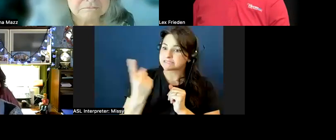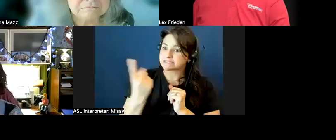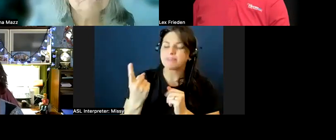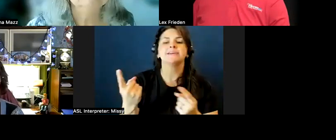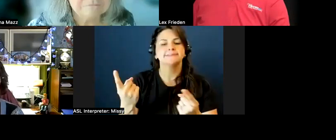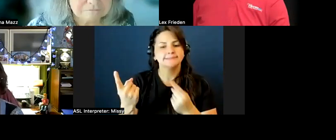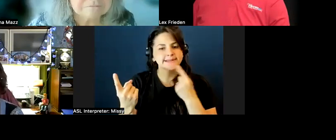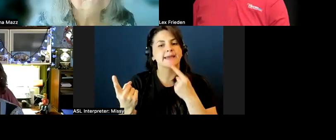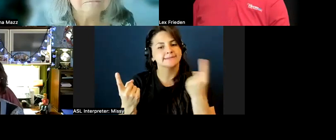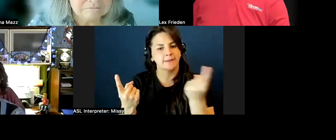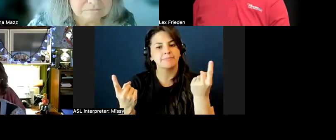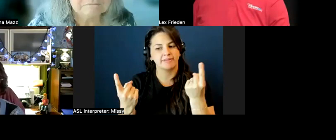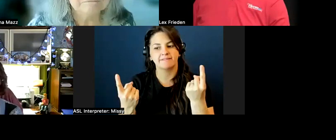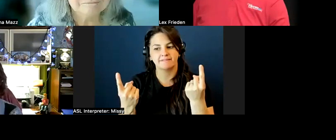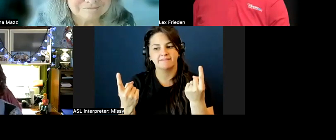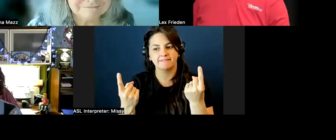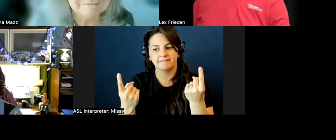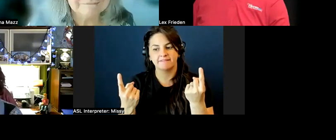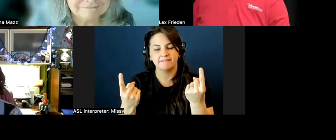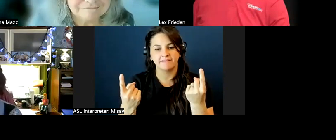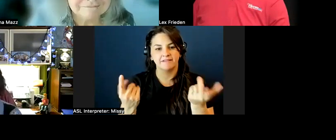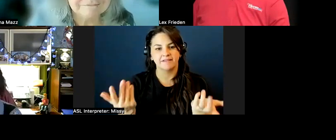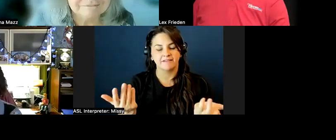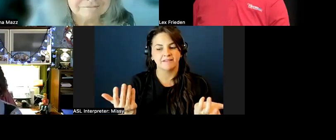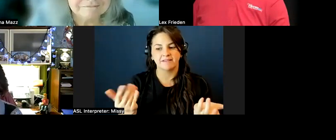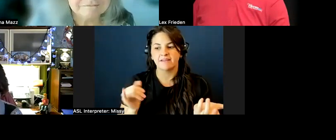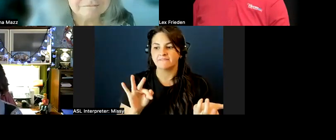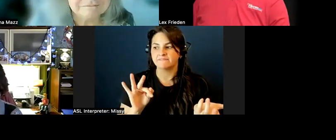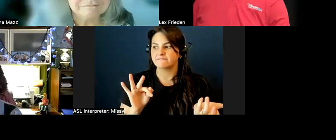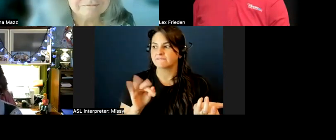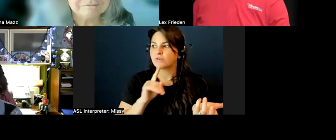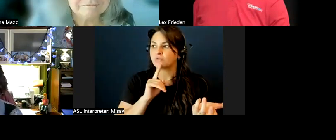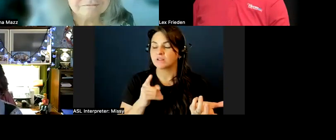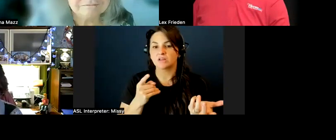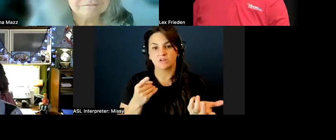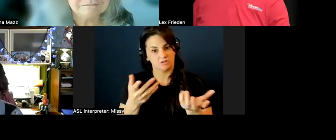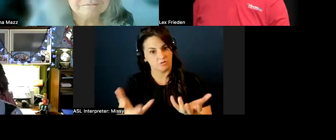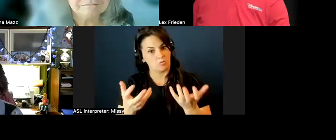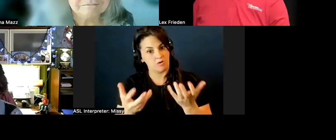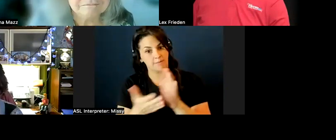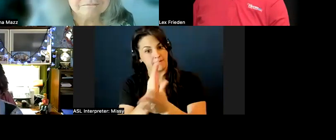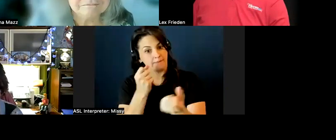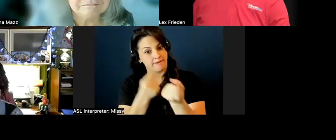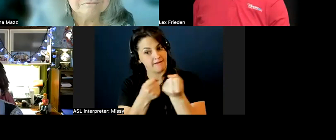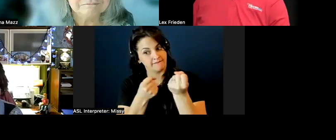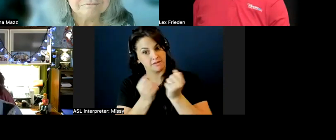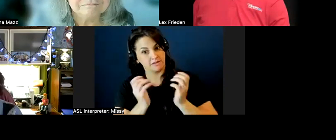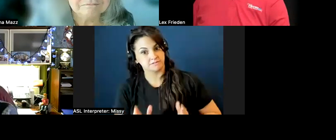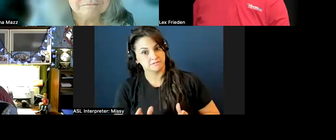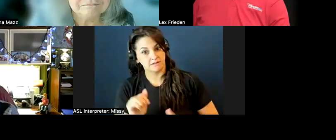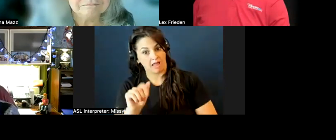something. You know, if you really want to be an advocate and an ally, and you go